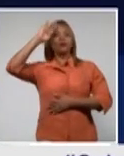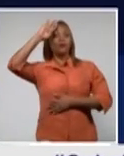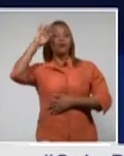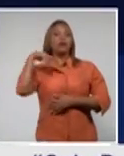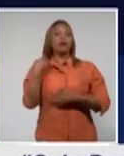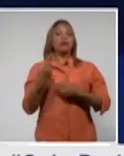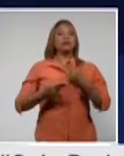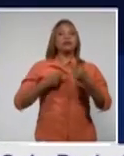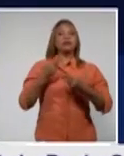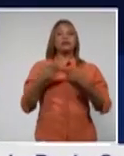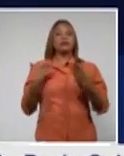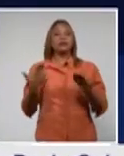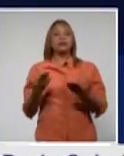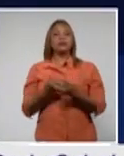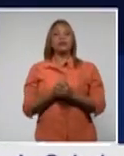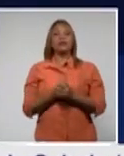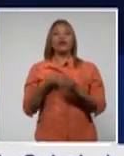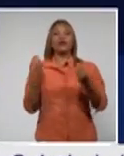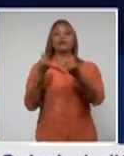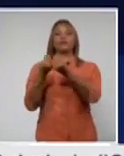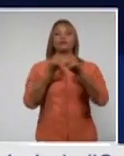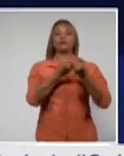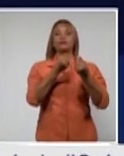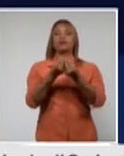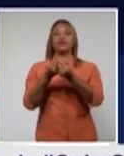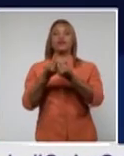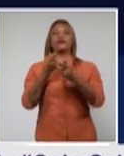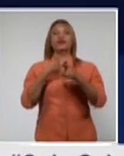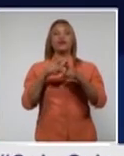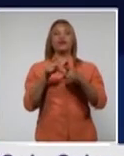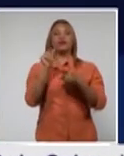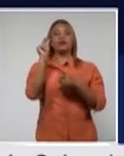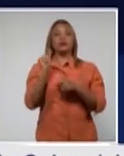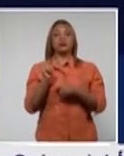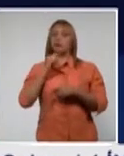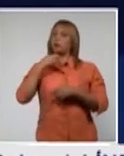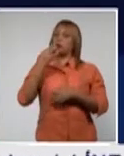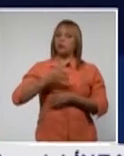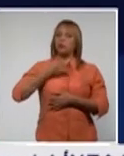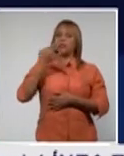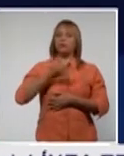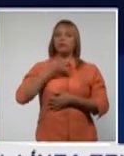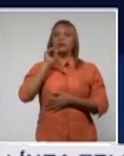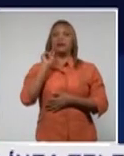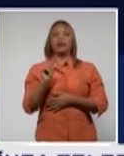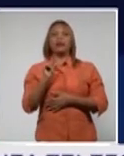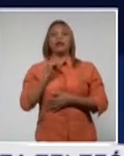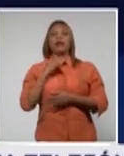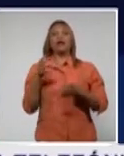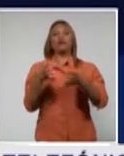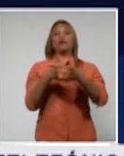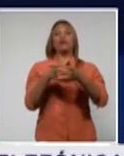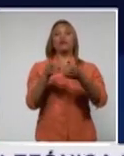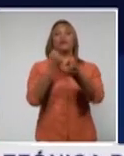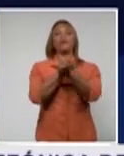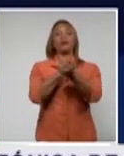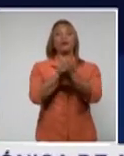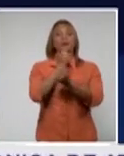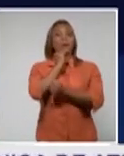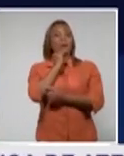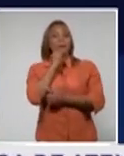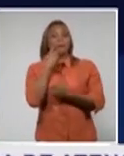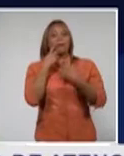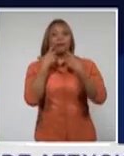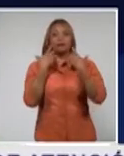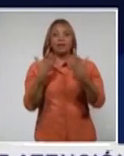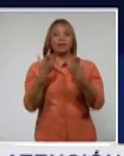for 84% of all diagnosed cases since the start of the pandemic, representing the highest